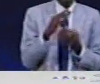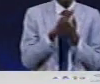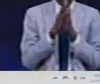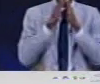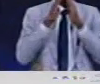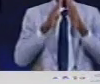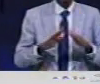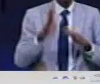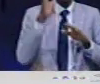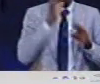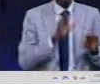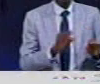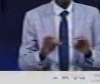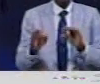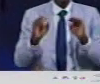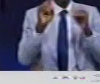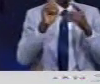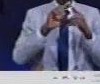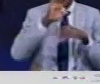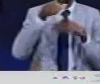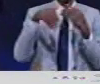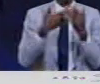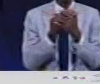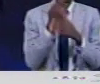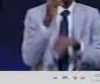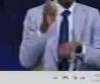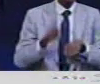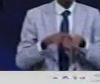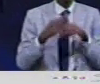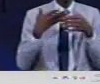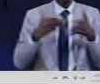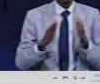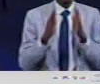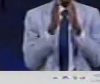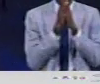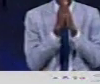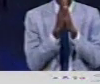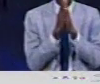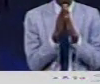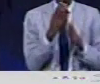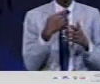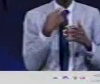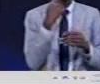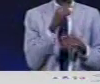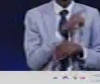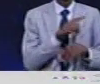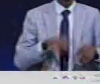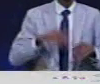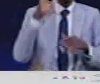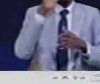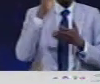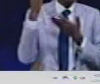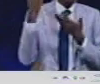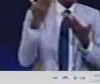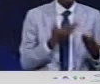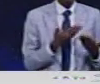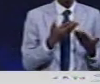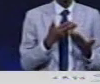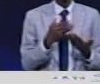bring peace to nations, to families, to everywhere, and the Lord will do it.